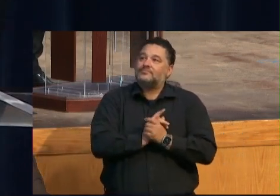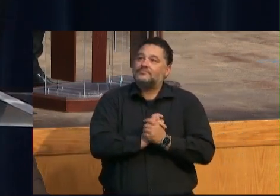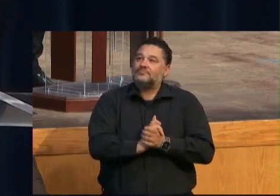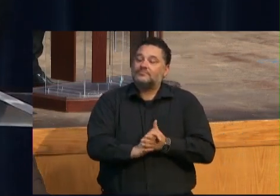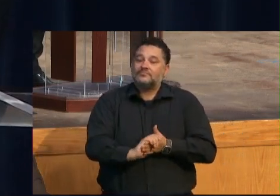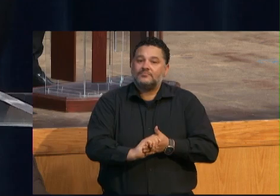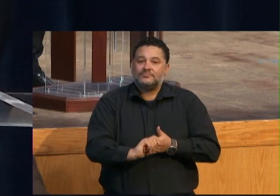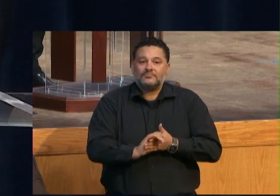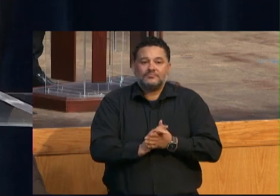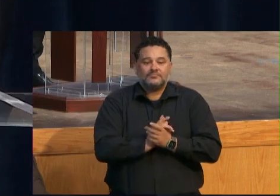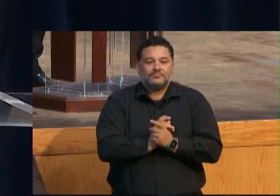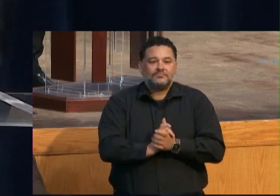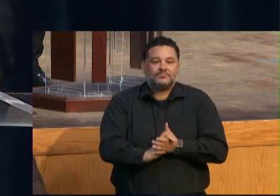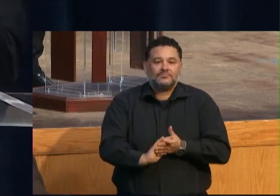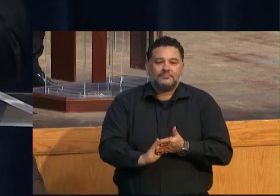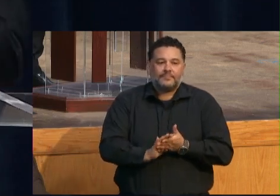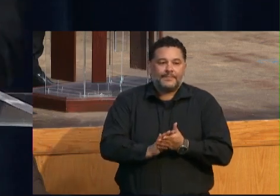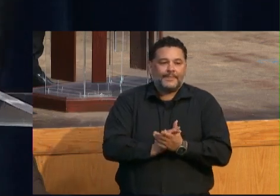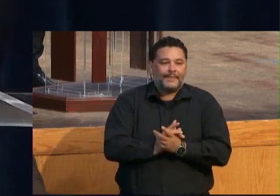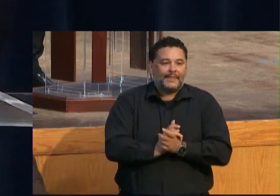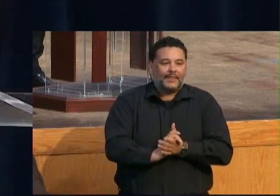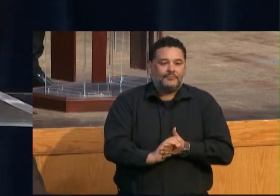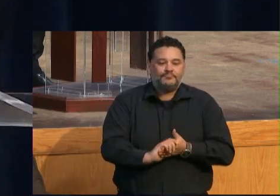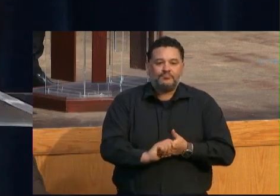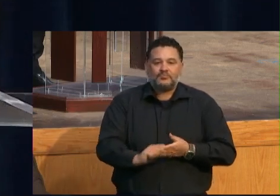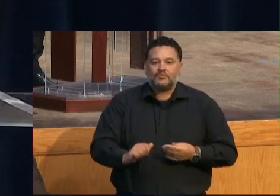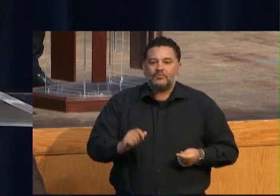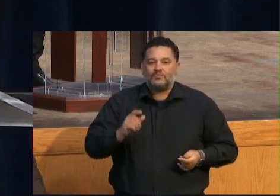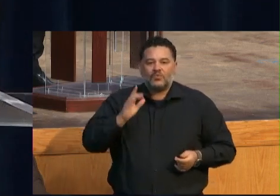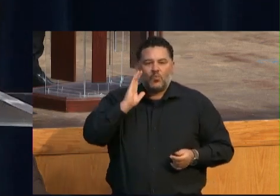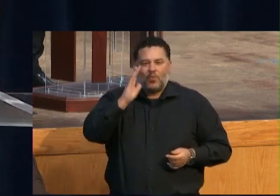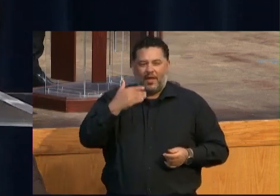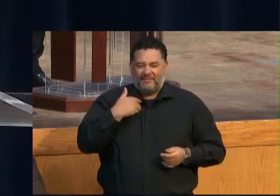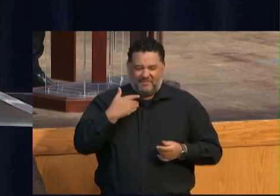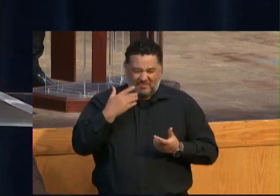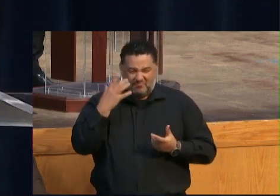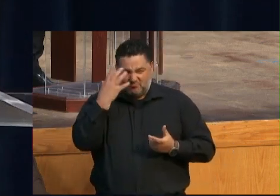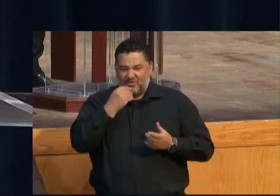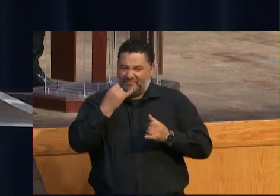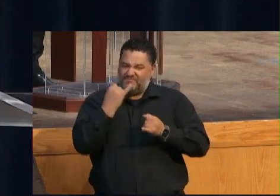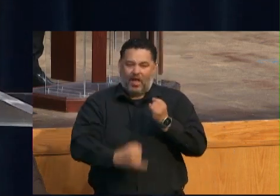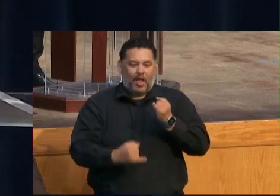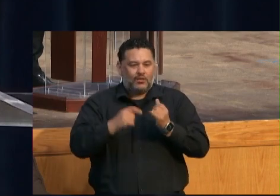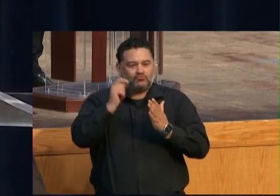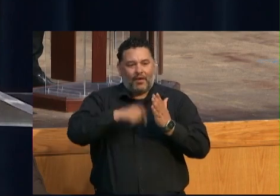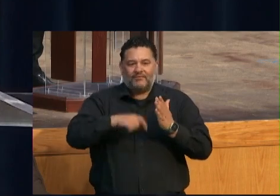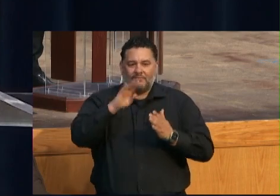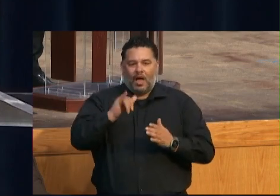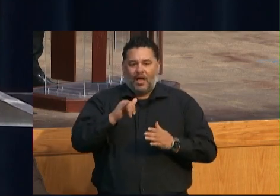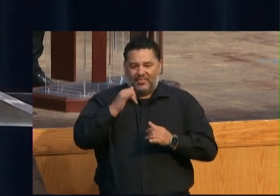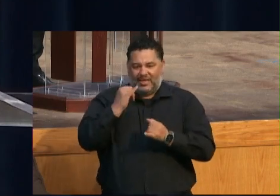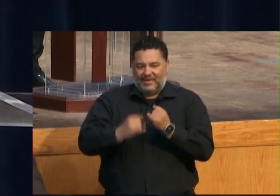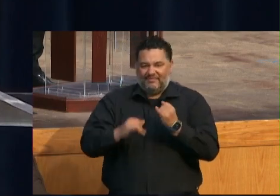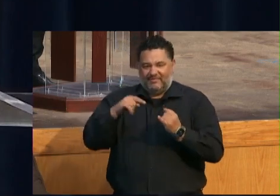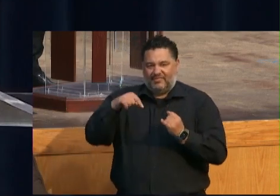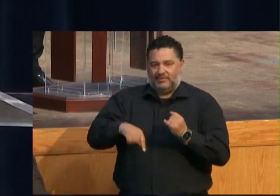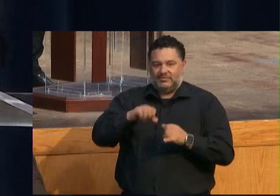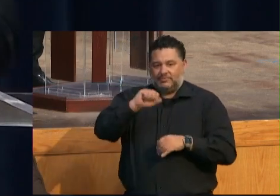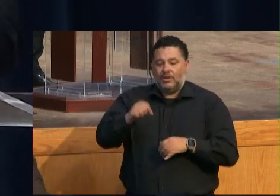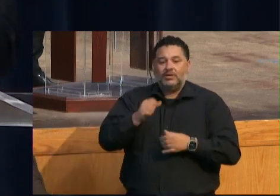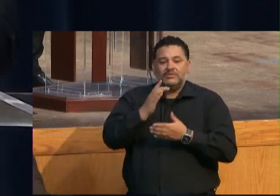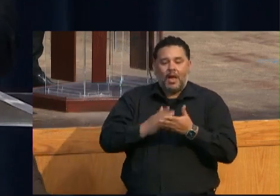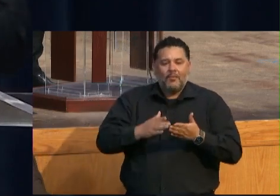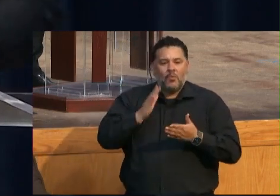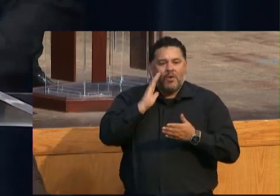so we'll have pretty final drafts by the end of this semester. In summer, we'll complete,